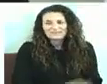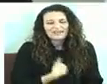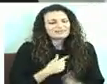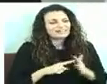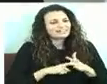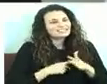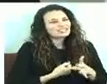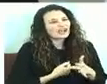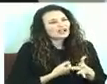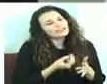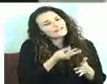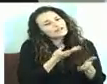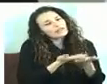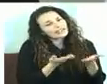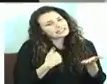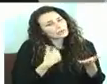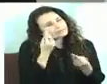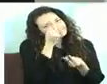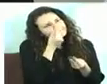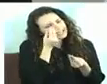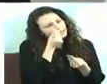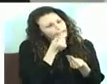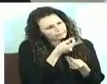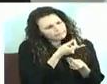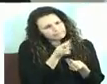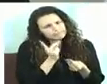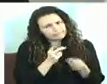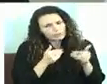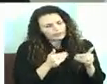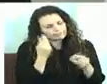started, I have a few things I want you to think about.